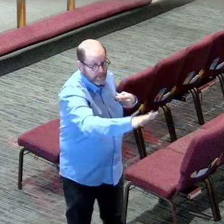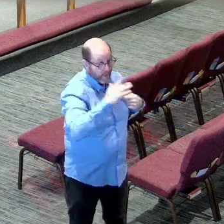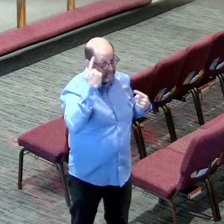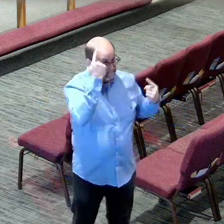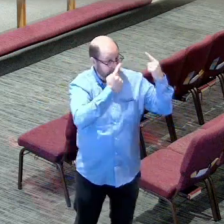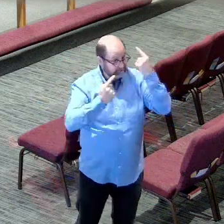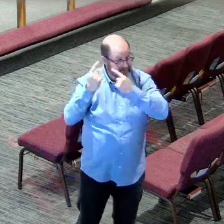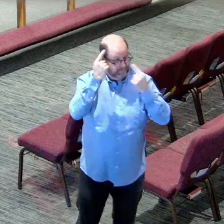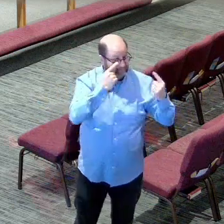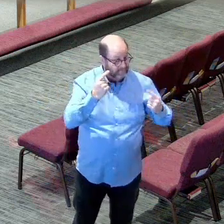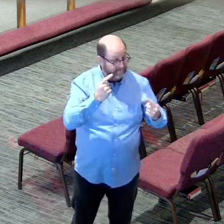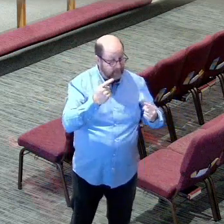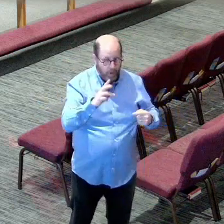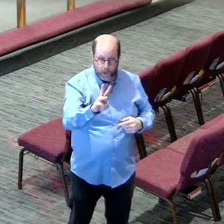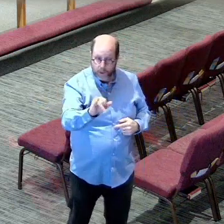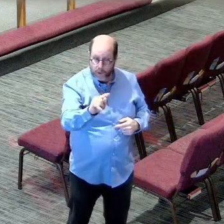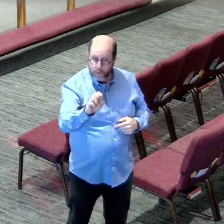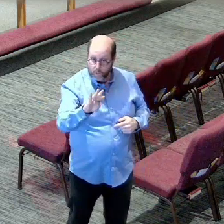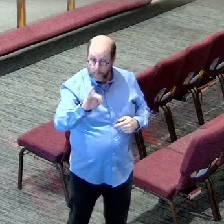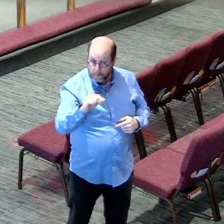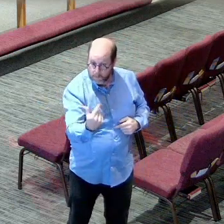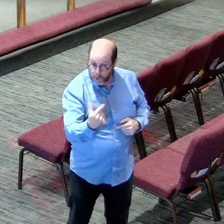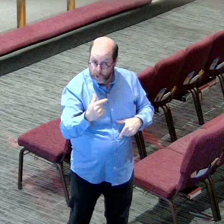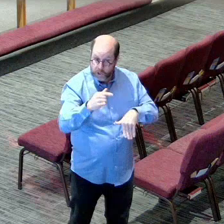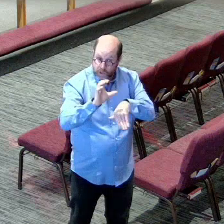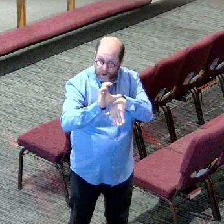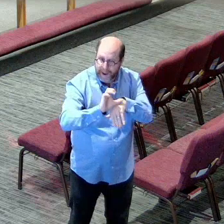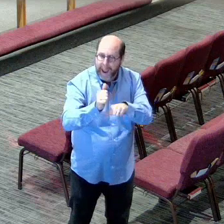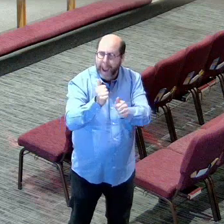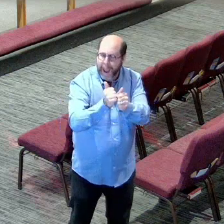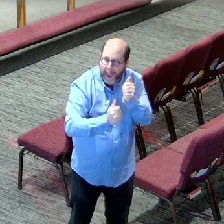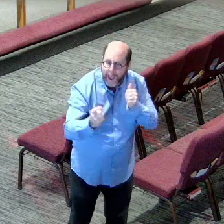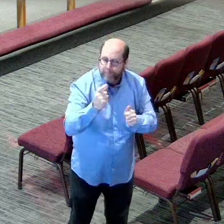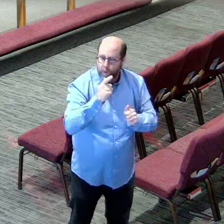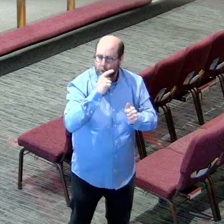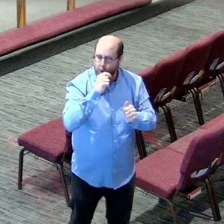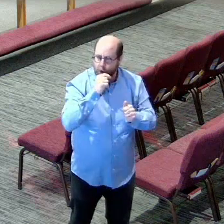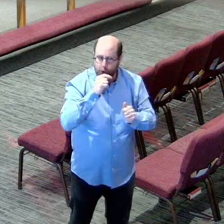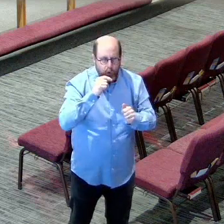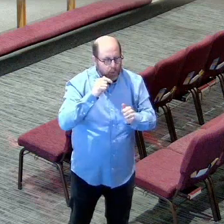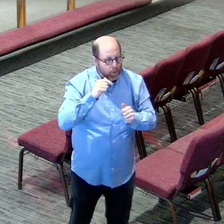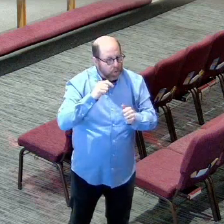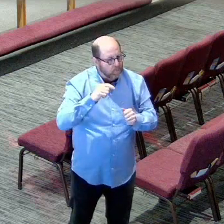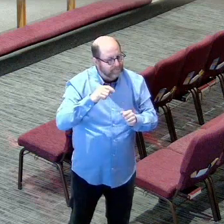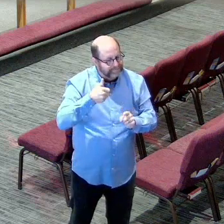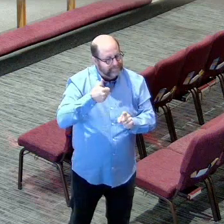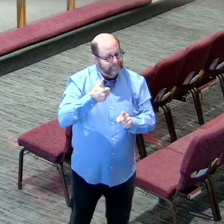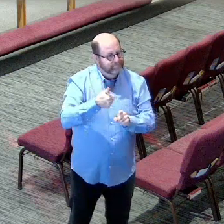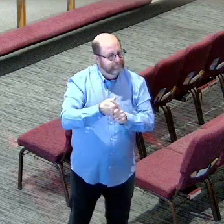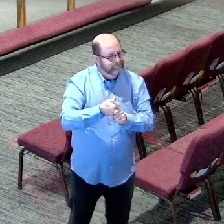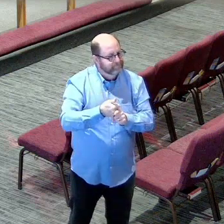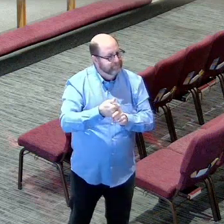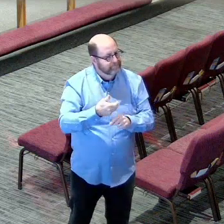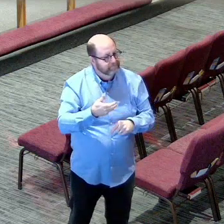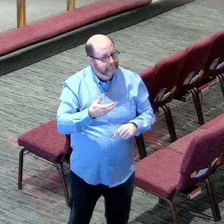If you would have considered the Wittenberg Castle Church, everyone would have been and was full of